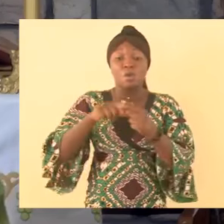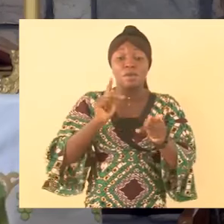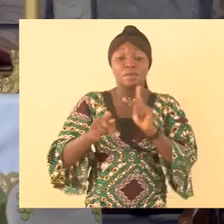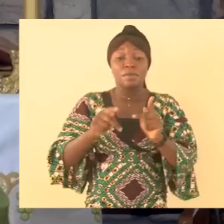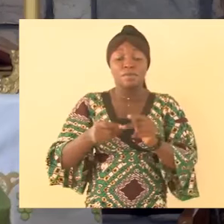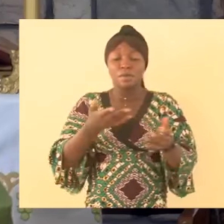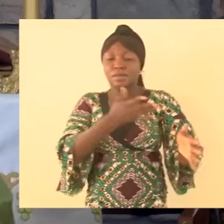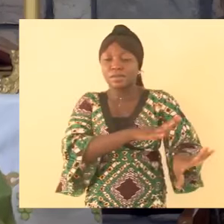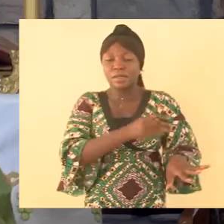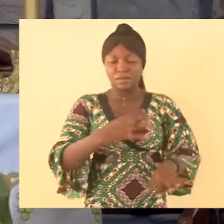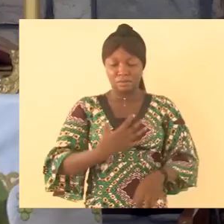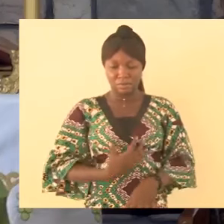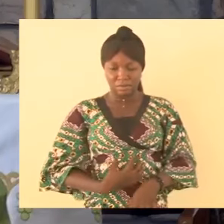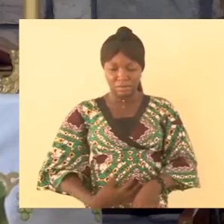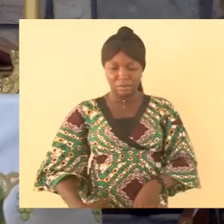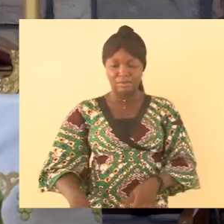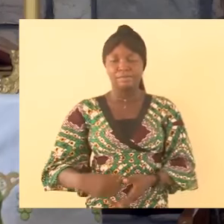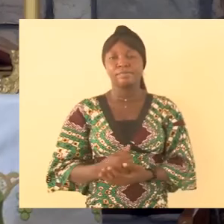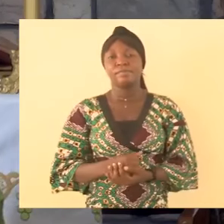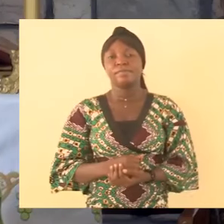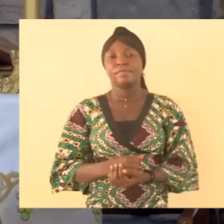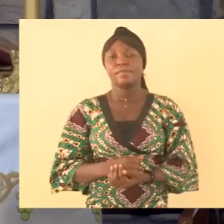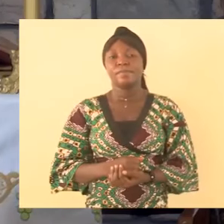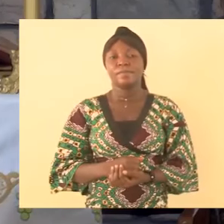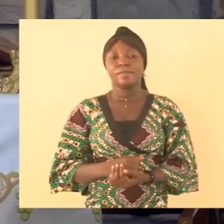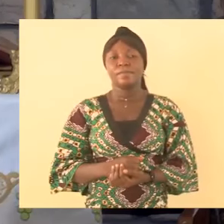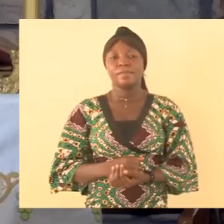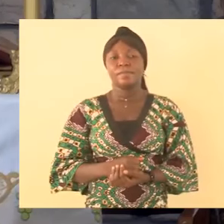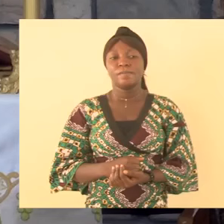when people were dying of hunger,